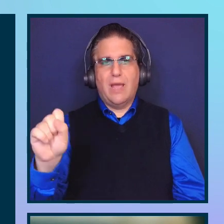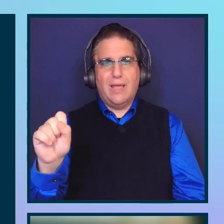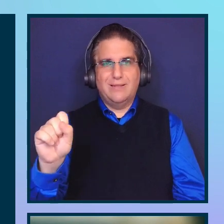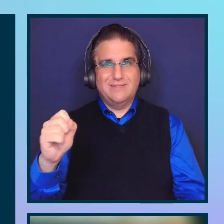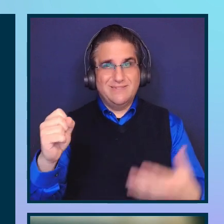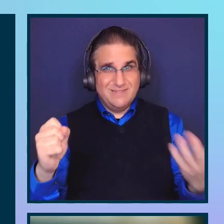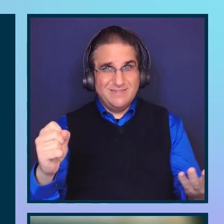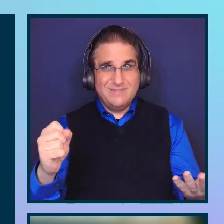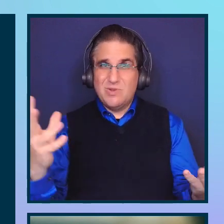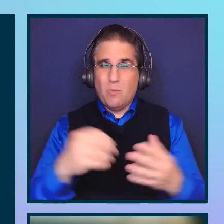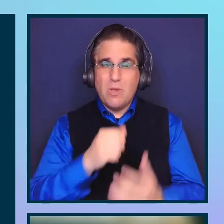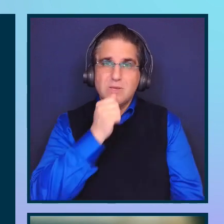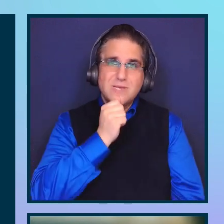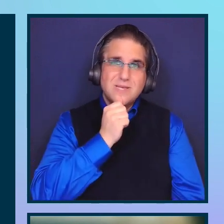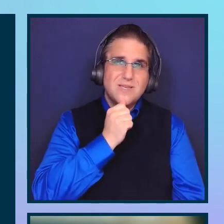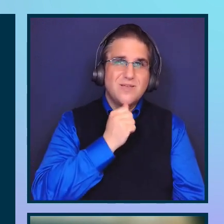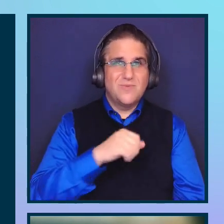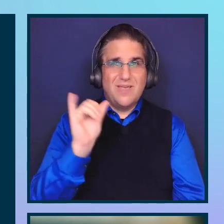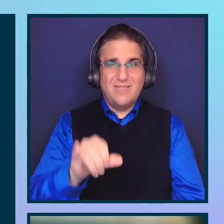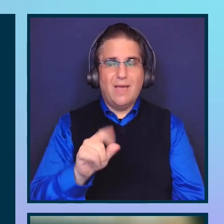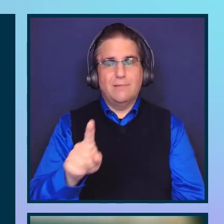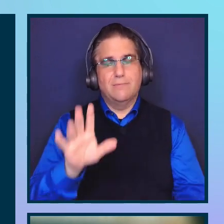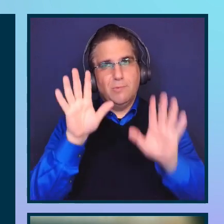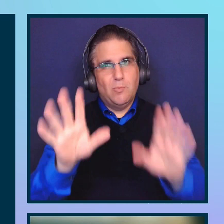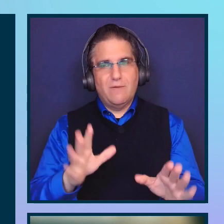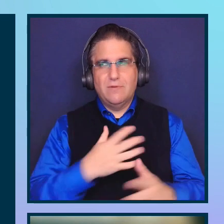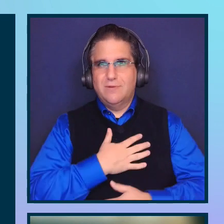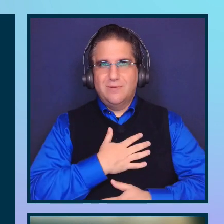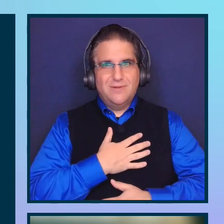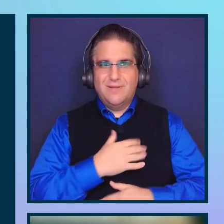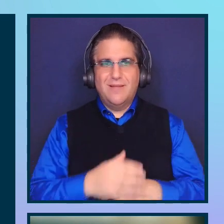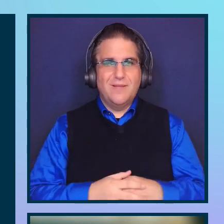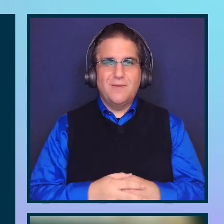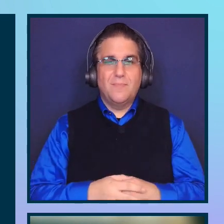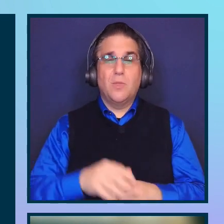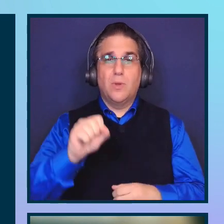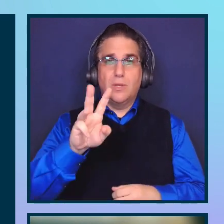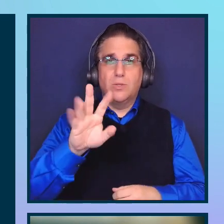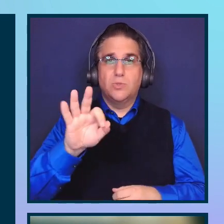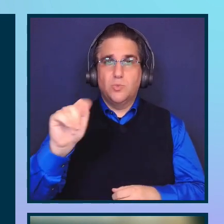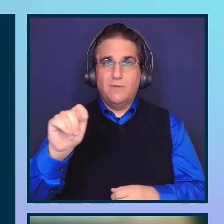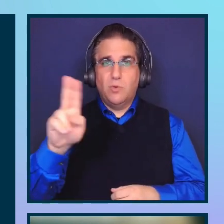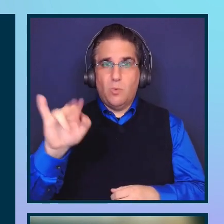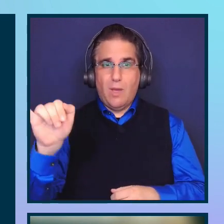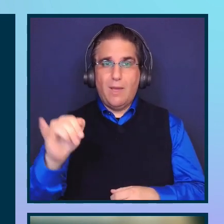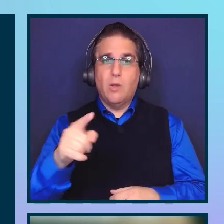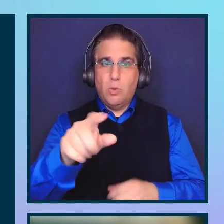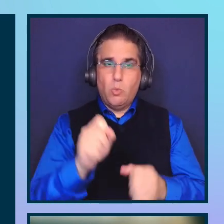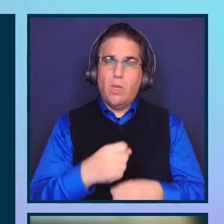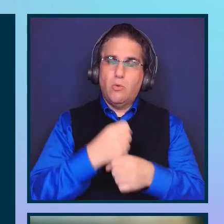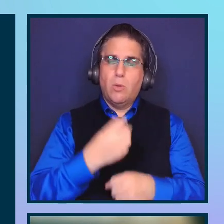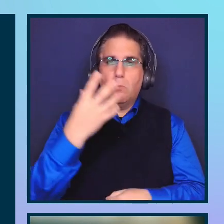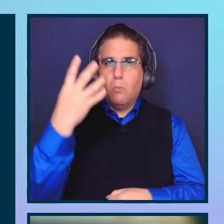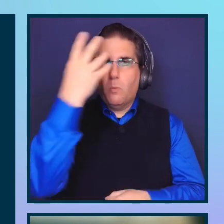So that's wonderful, beautiful thing. And Swiftui will let you create really beautiful views that look